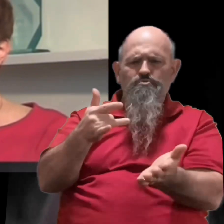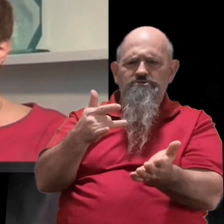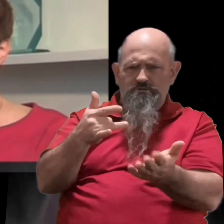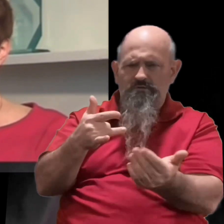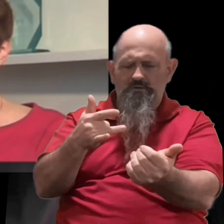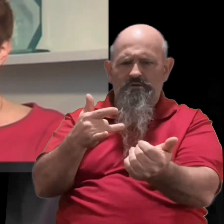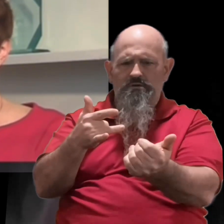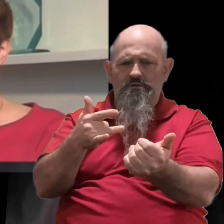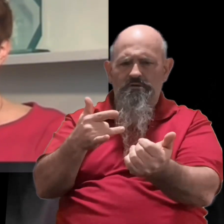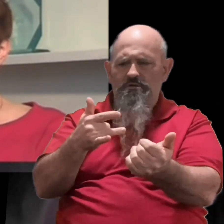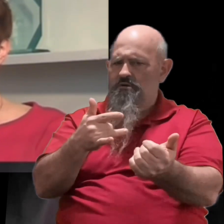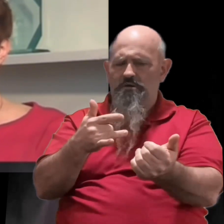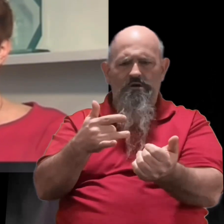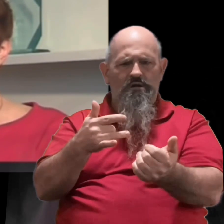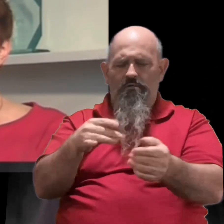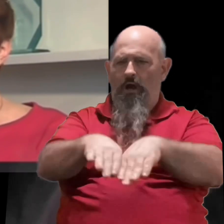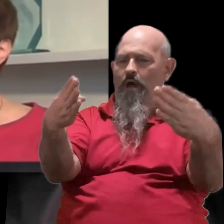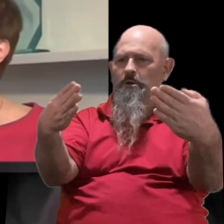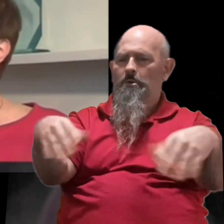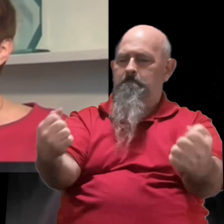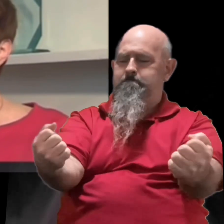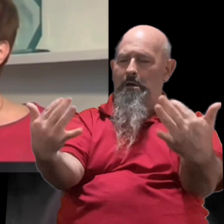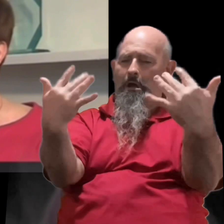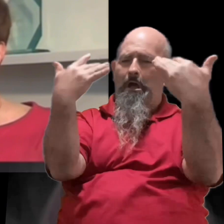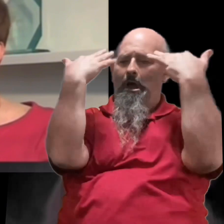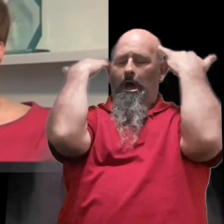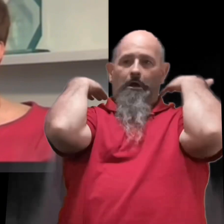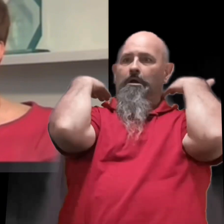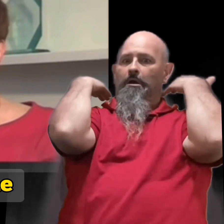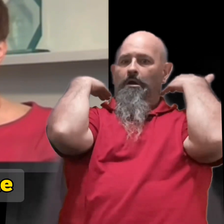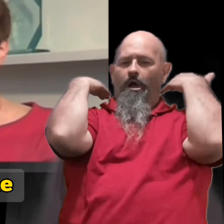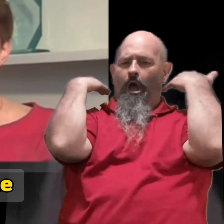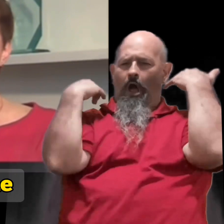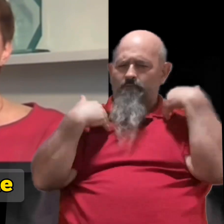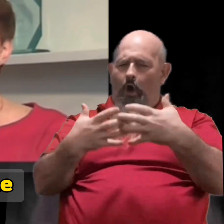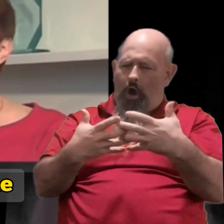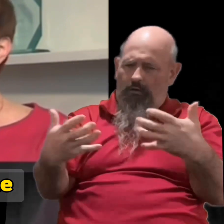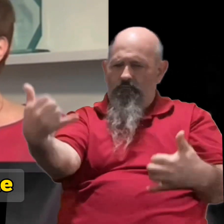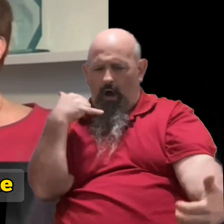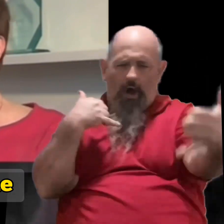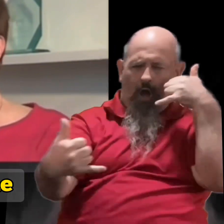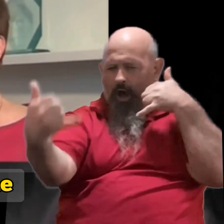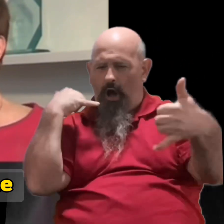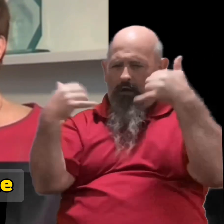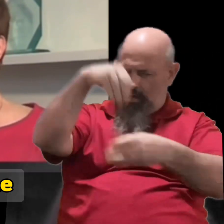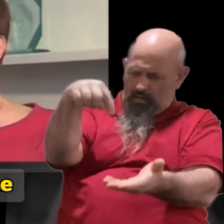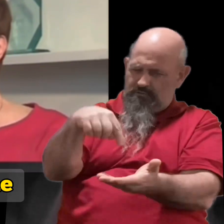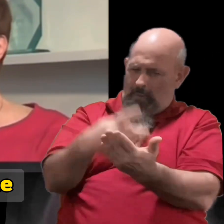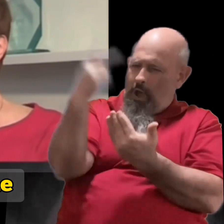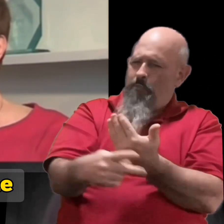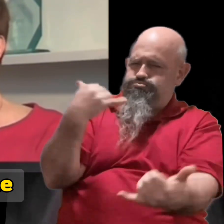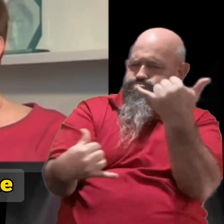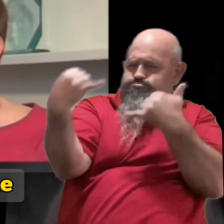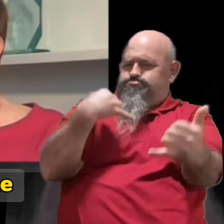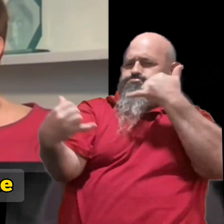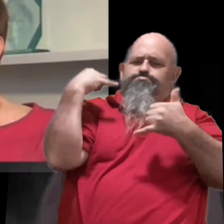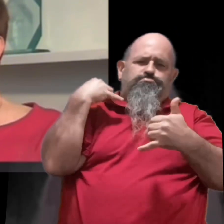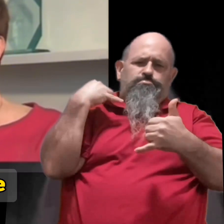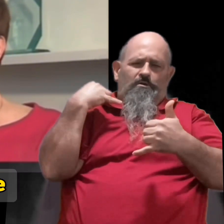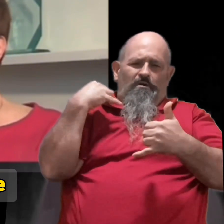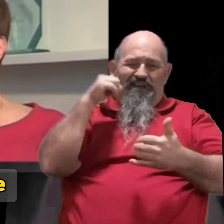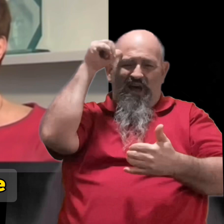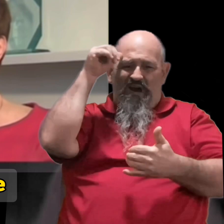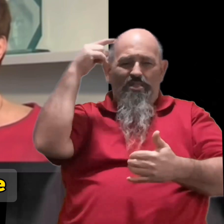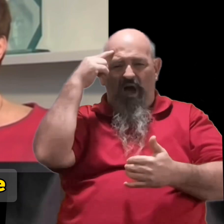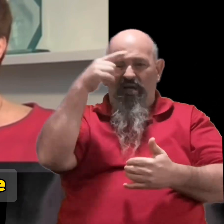women abusing, and it opened up a floodgate. We had tons of telephone calls into the program